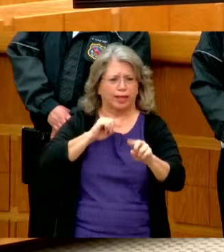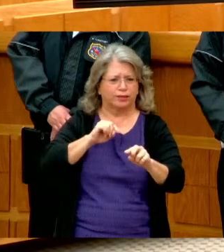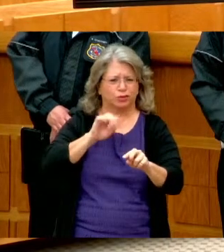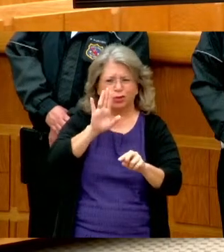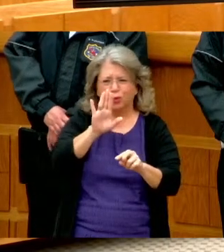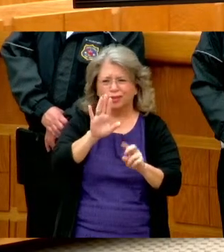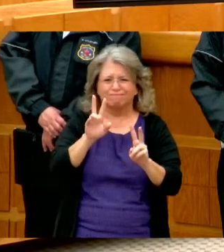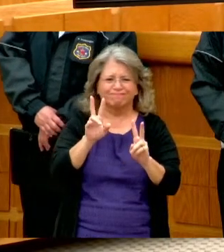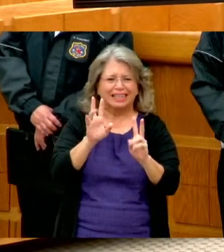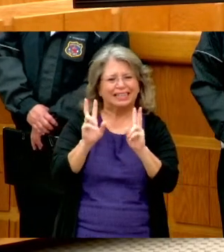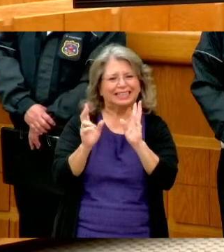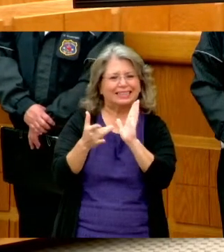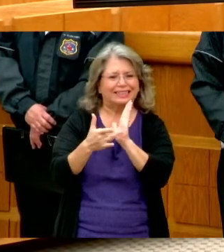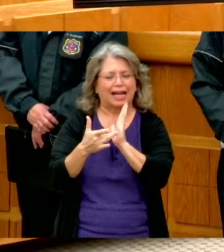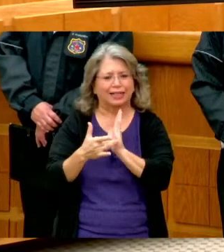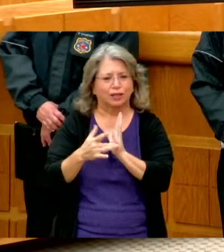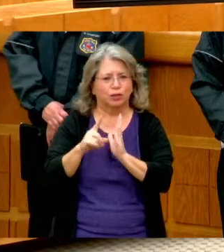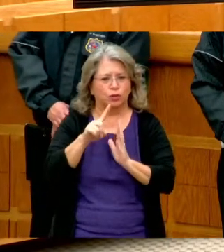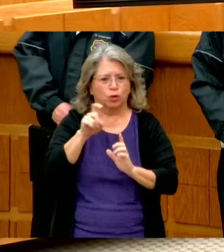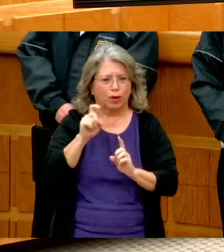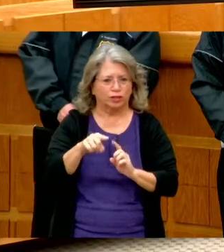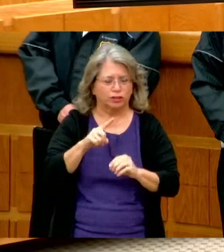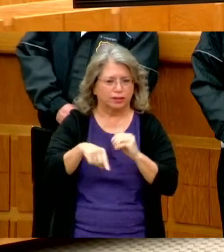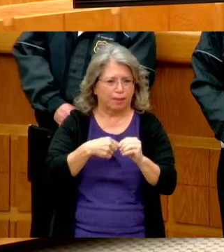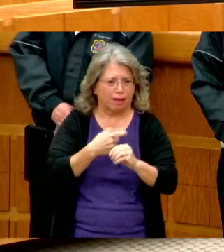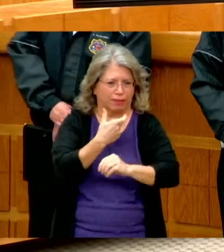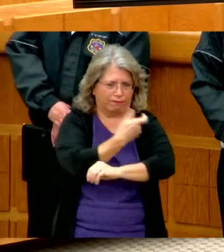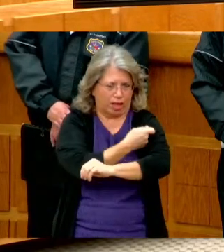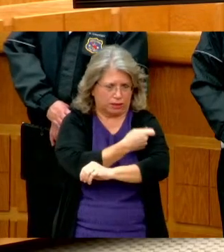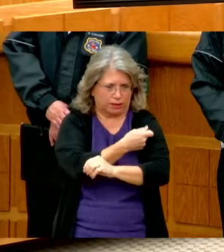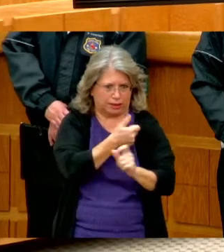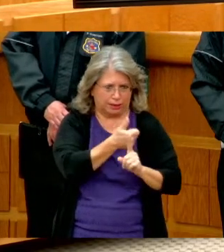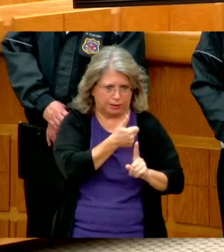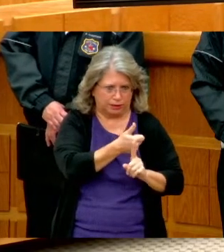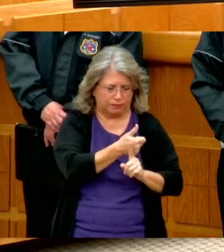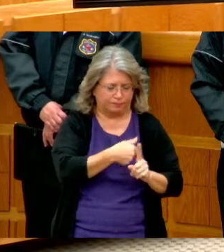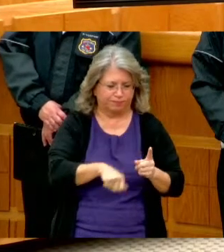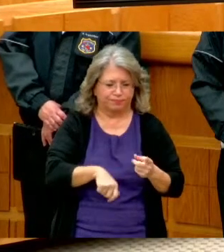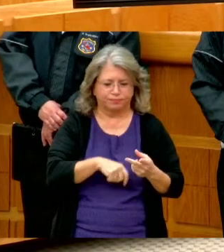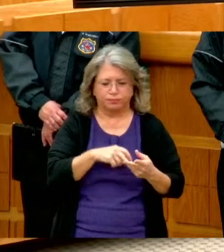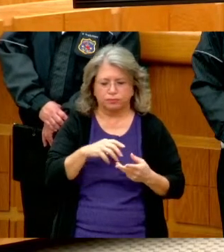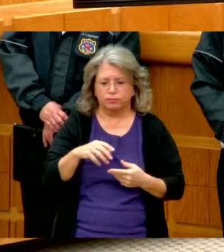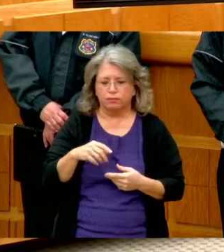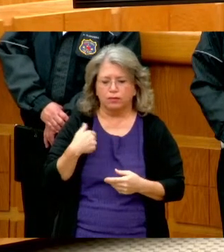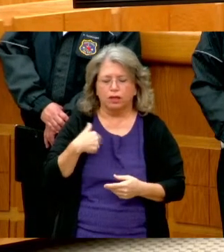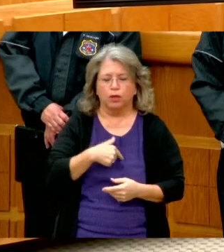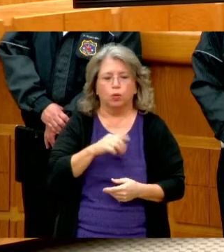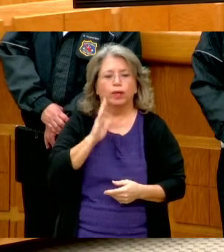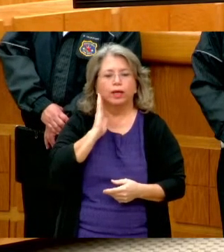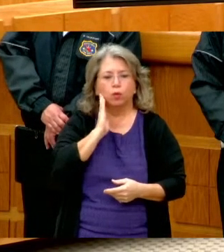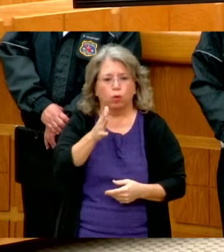technical questions about the administration of the vaccine. We are going to have an